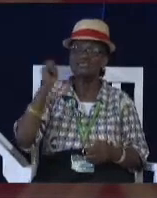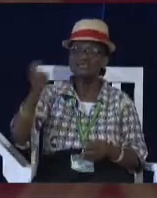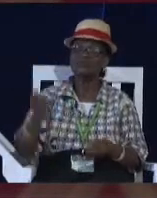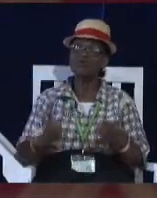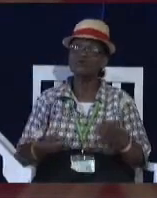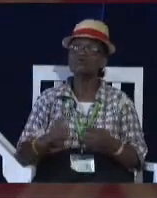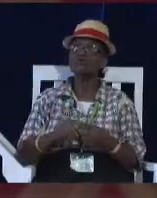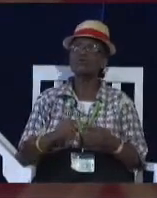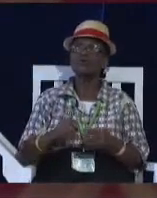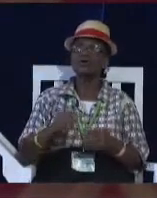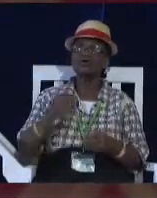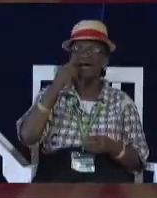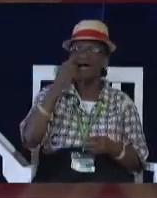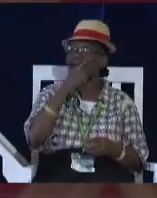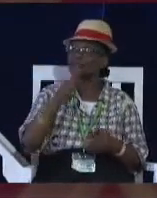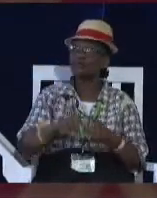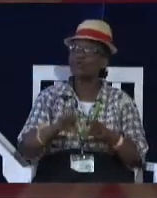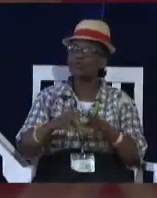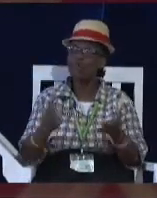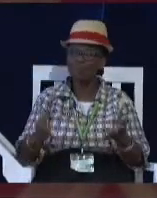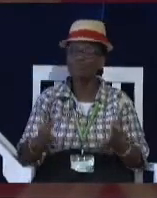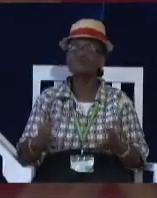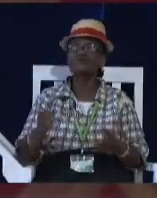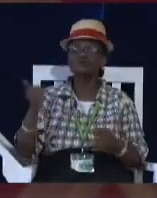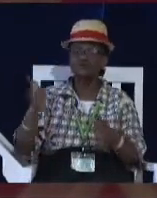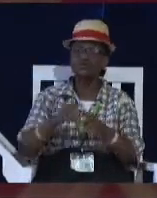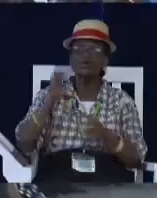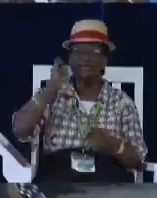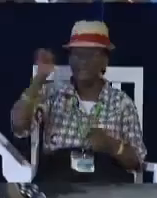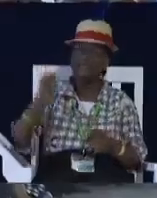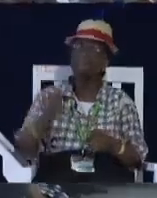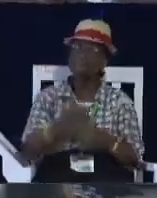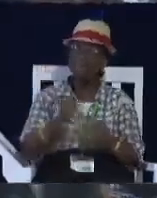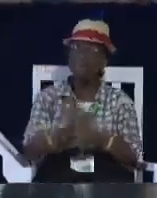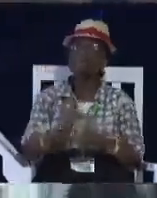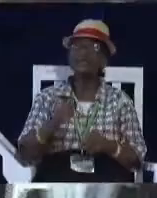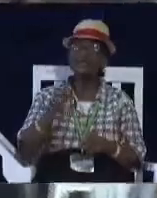The word of God is coming to somebody right now. Receive your healing.